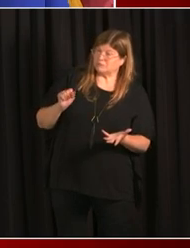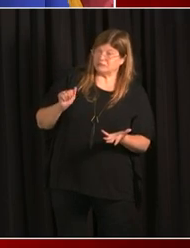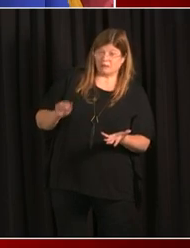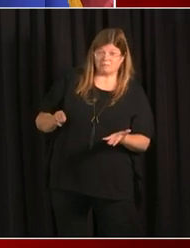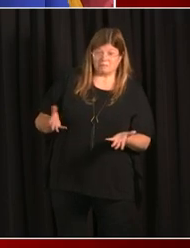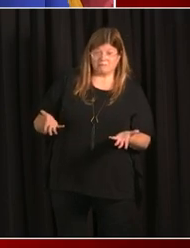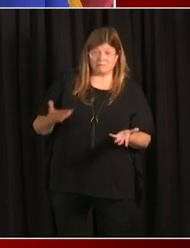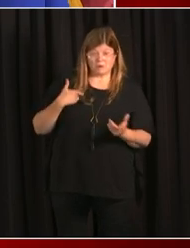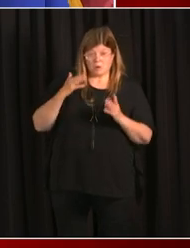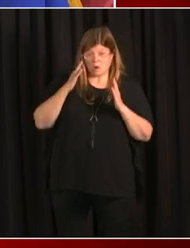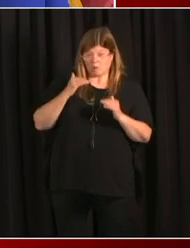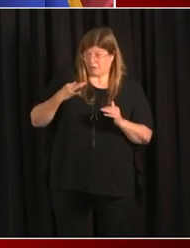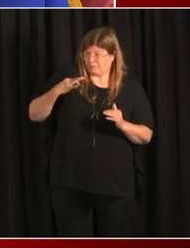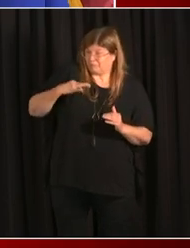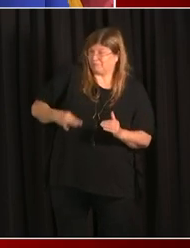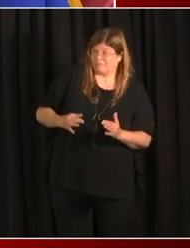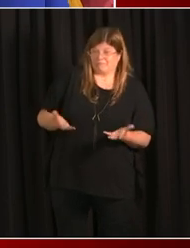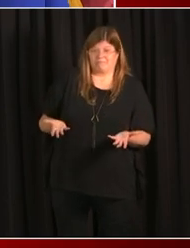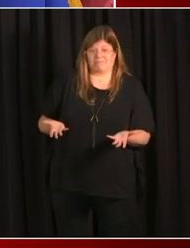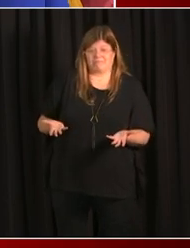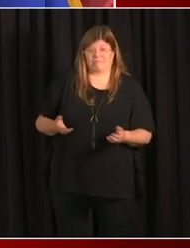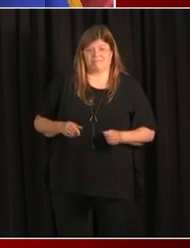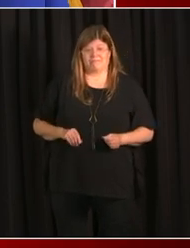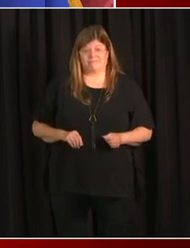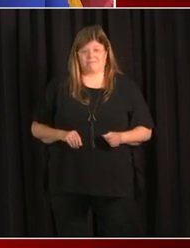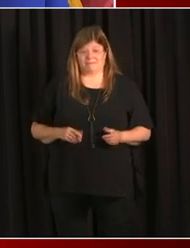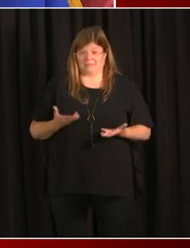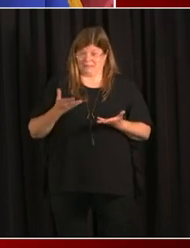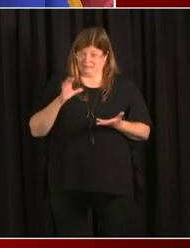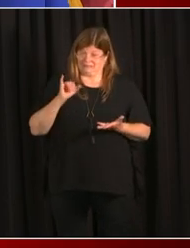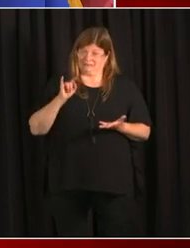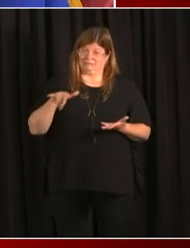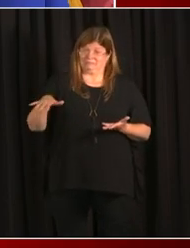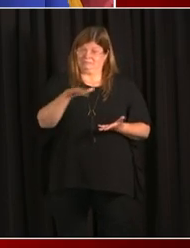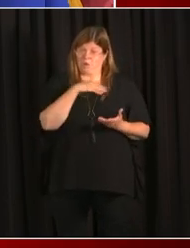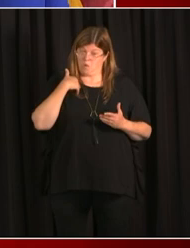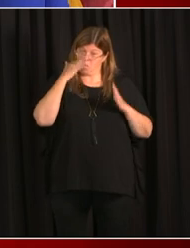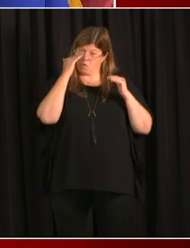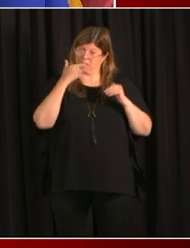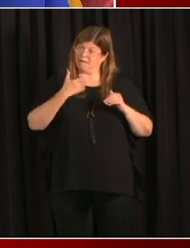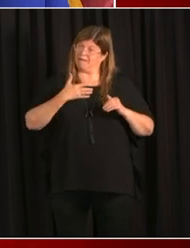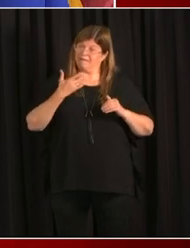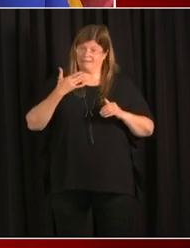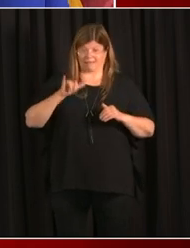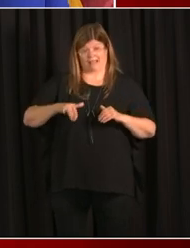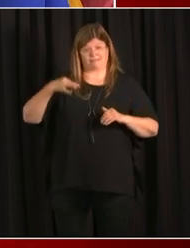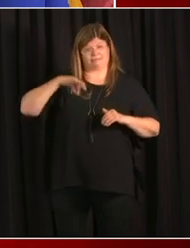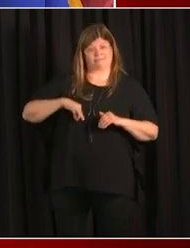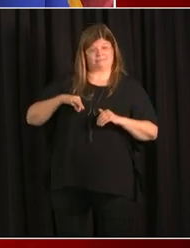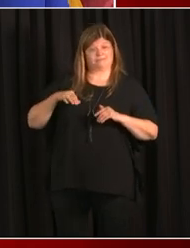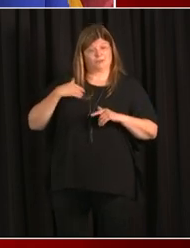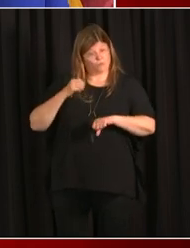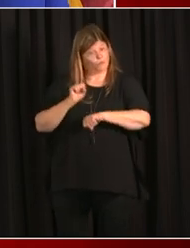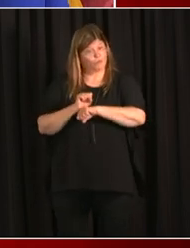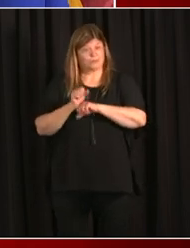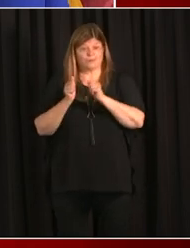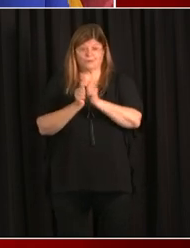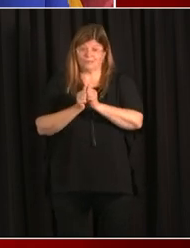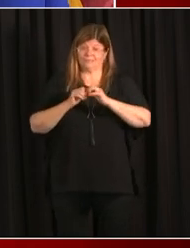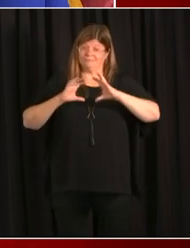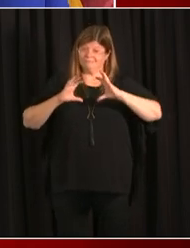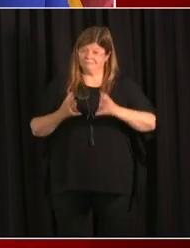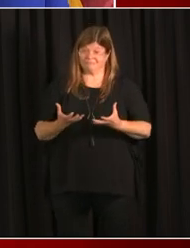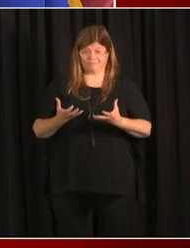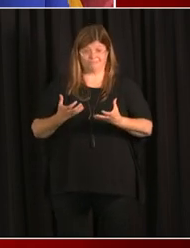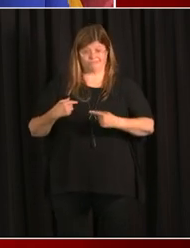I hope that it benefits the city. I hope that it benefits my colleagues that I've worked with in this cluster for